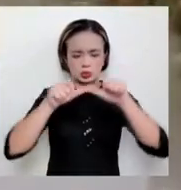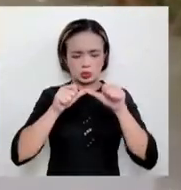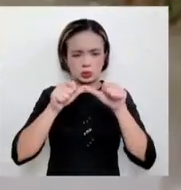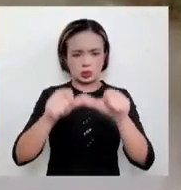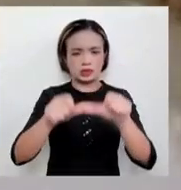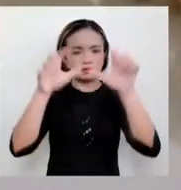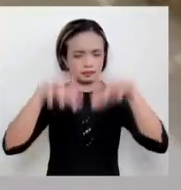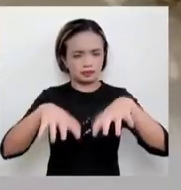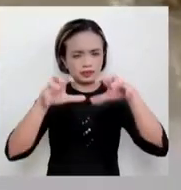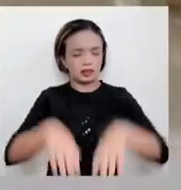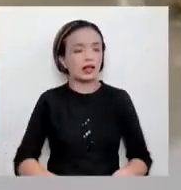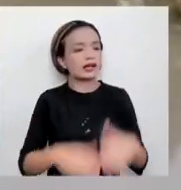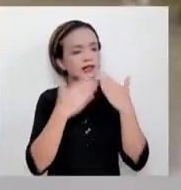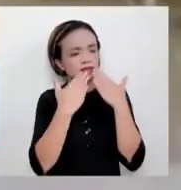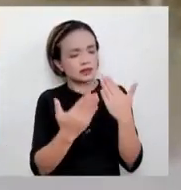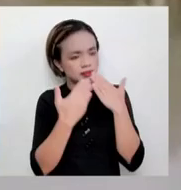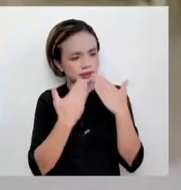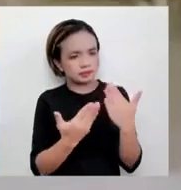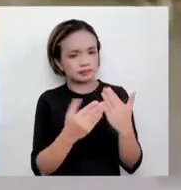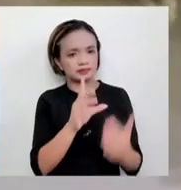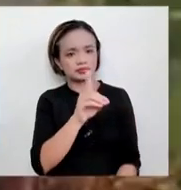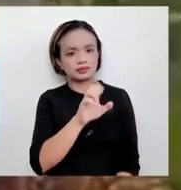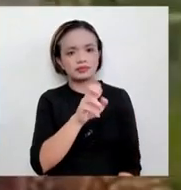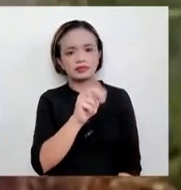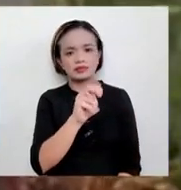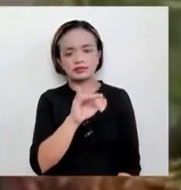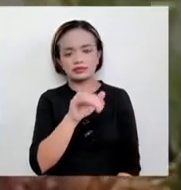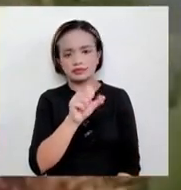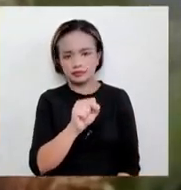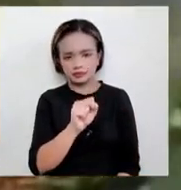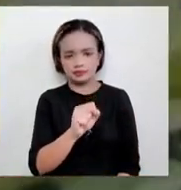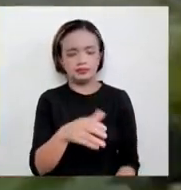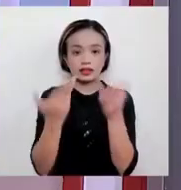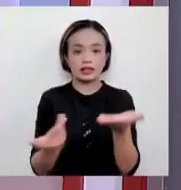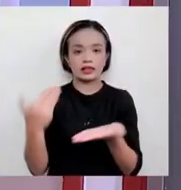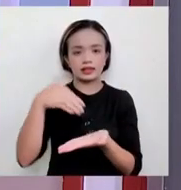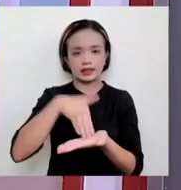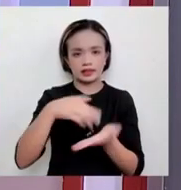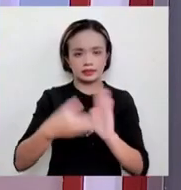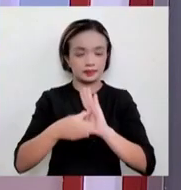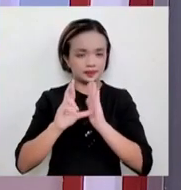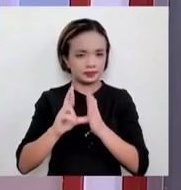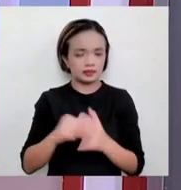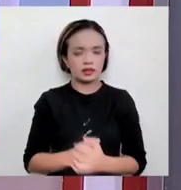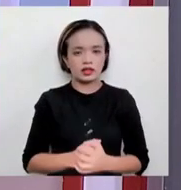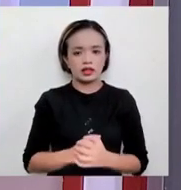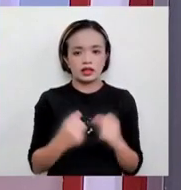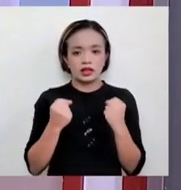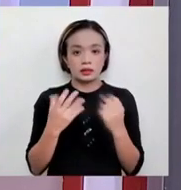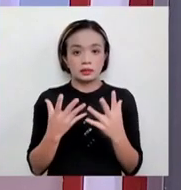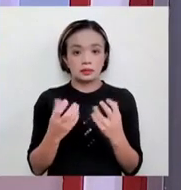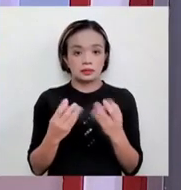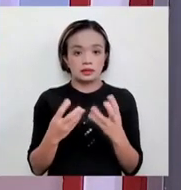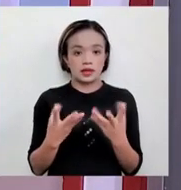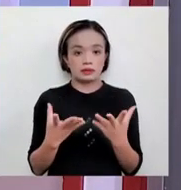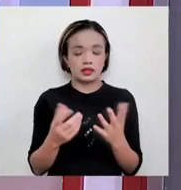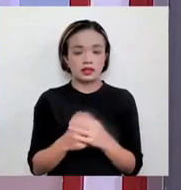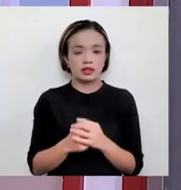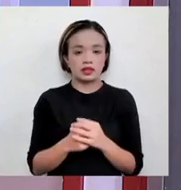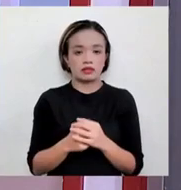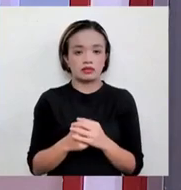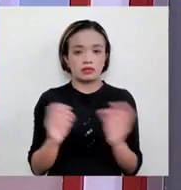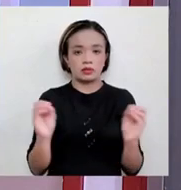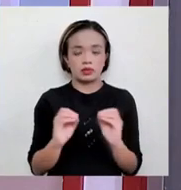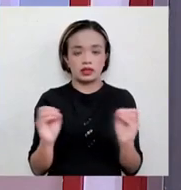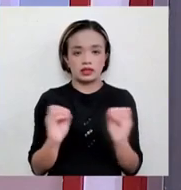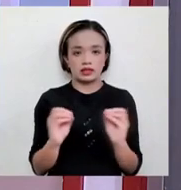Carmina. Thanks a lot. Dennis Dato there joining us on the line. Merry Christmas, Dennis. Hundreds have been displaced in the Bicol region after nonstop